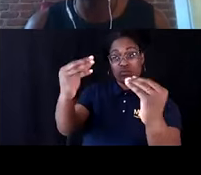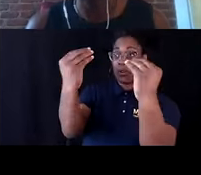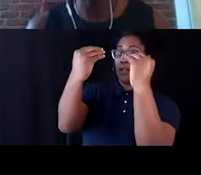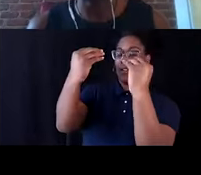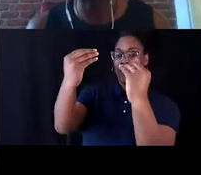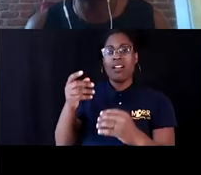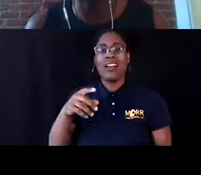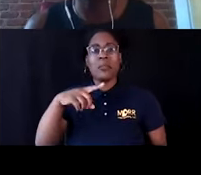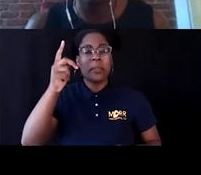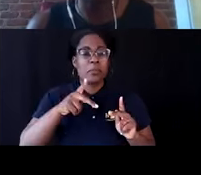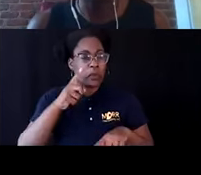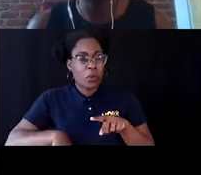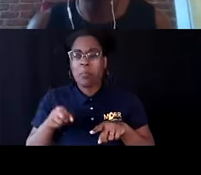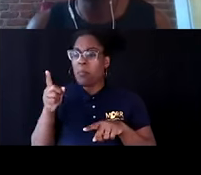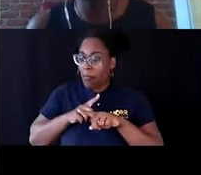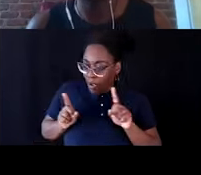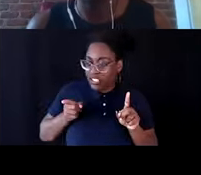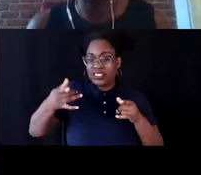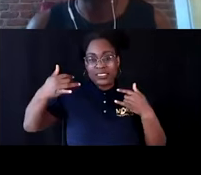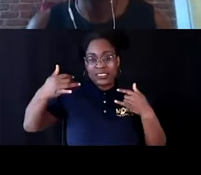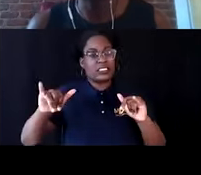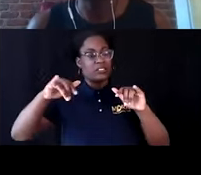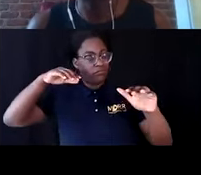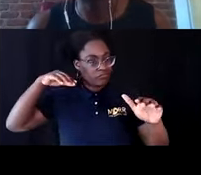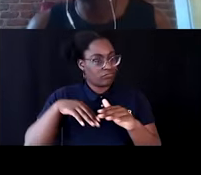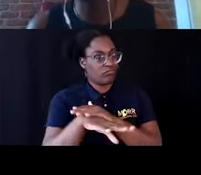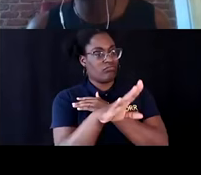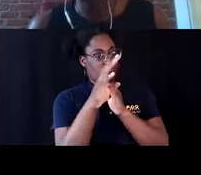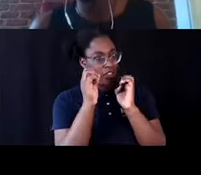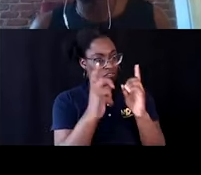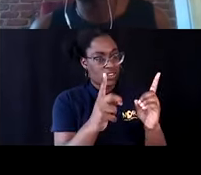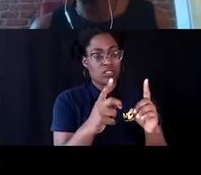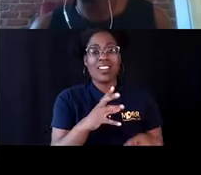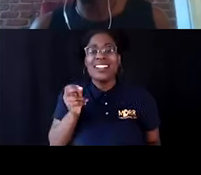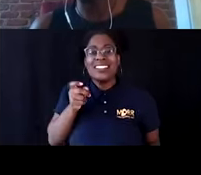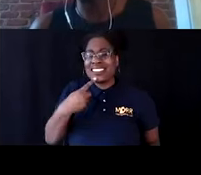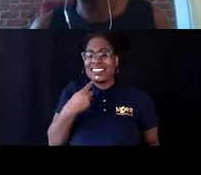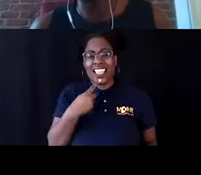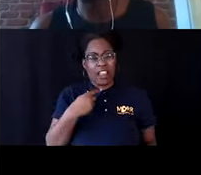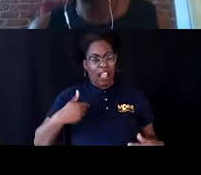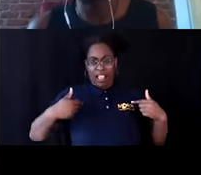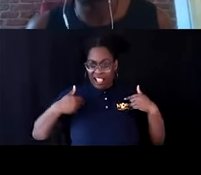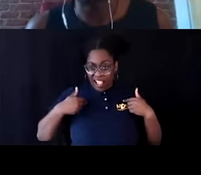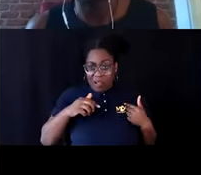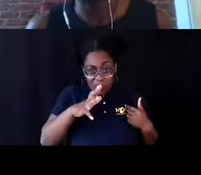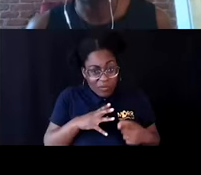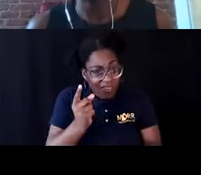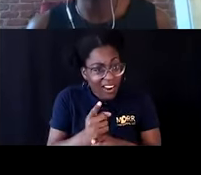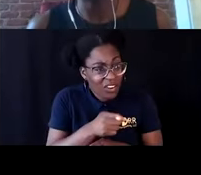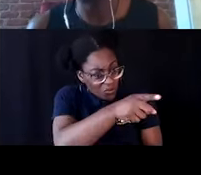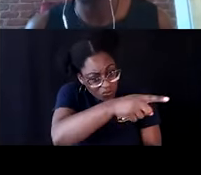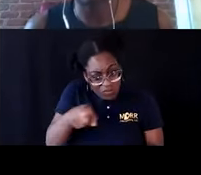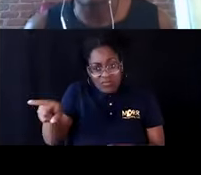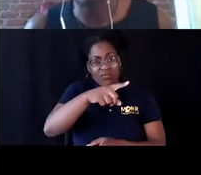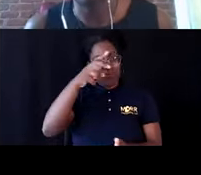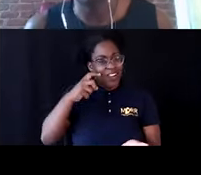she said, "Am I not a woman?" what she was naming was that there were contradictions in whiteness in the ways that they treated women and in the